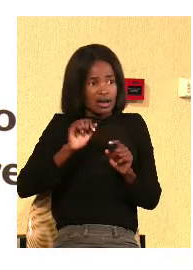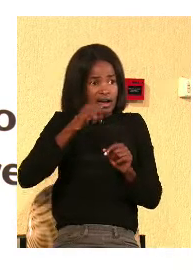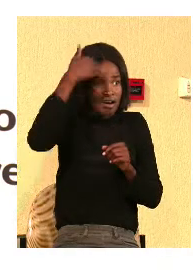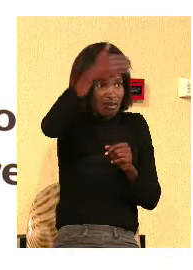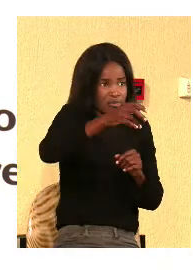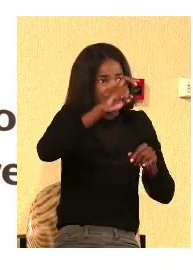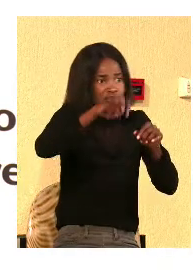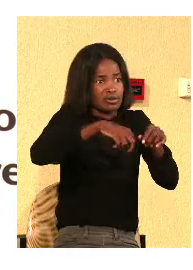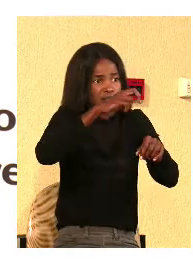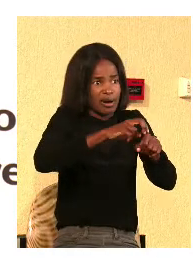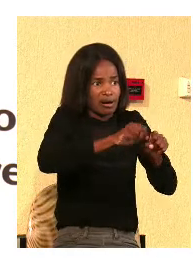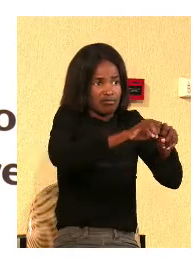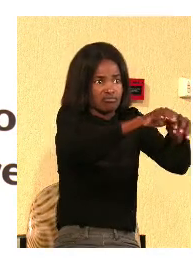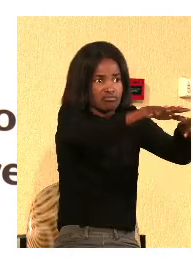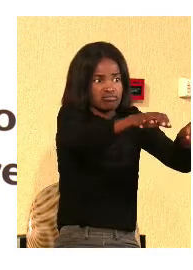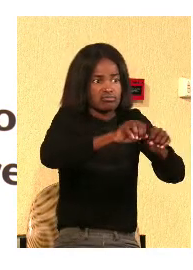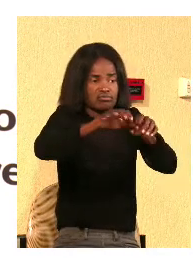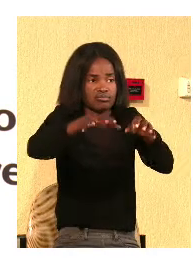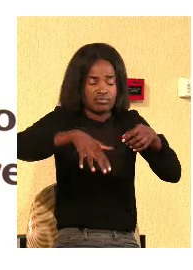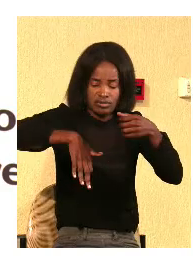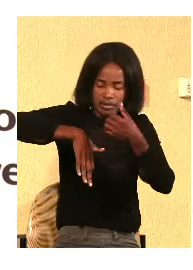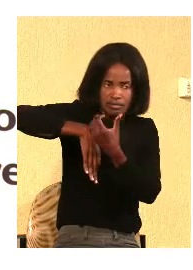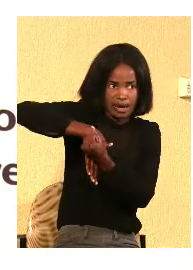it's centralized. We have a